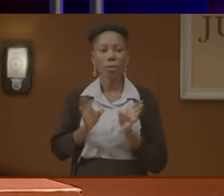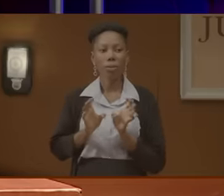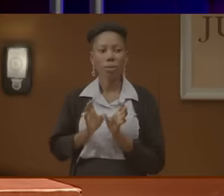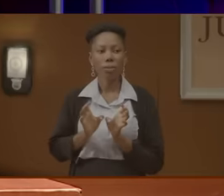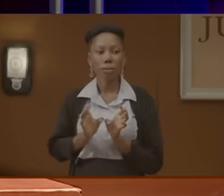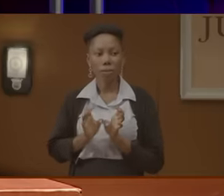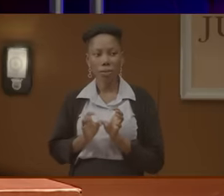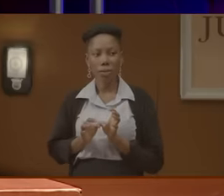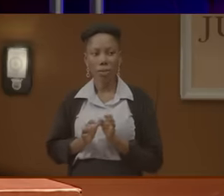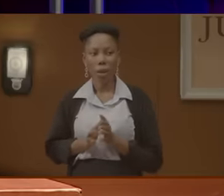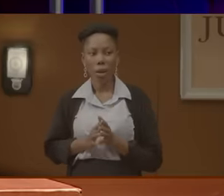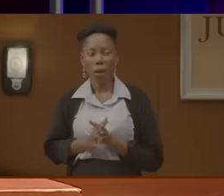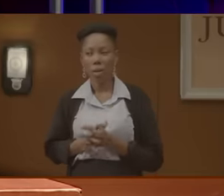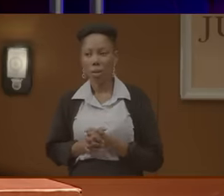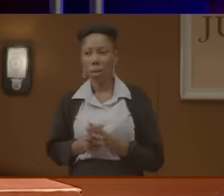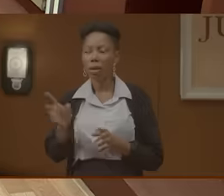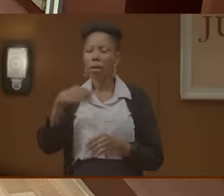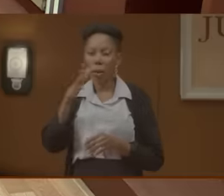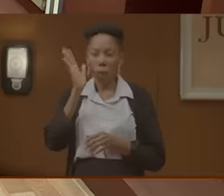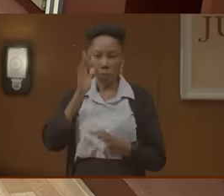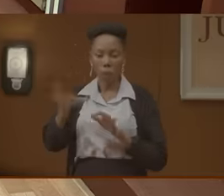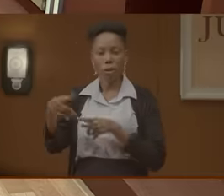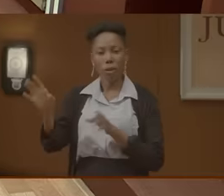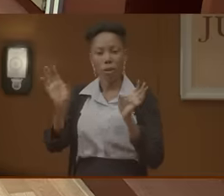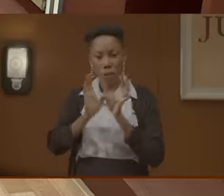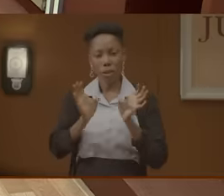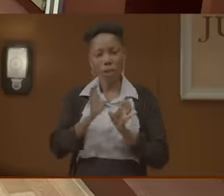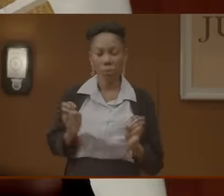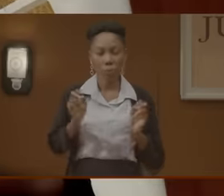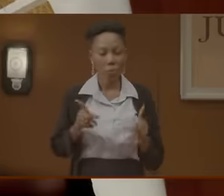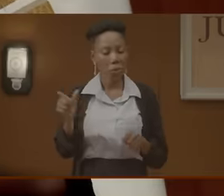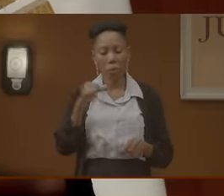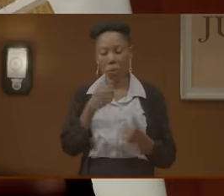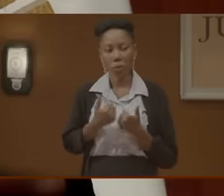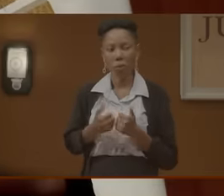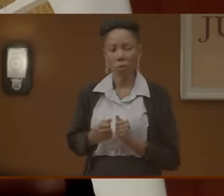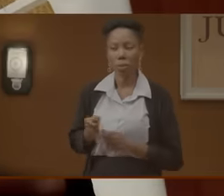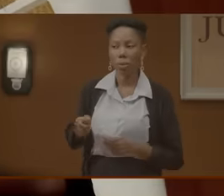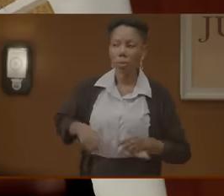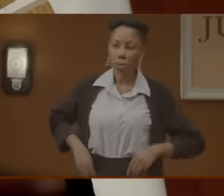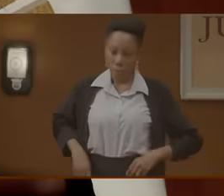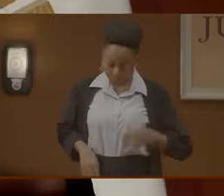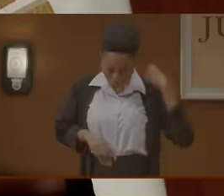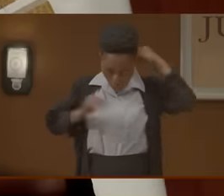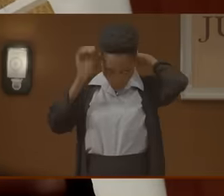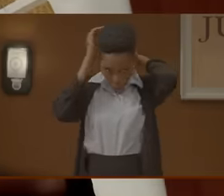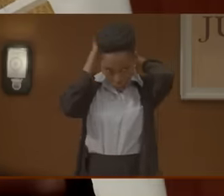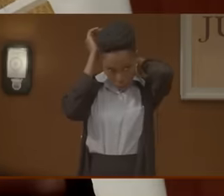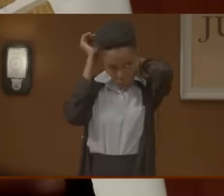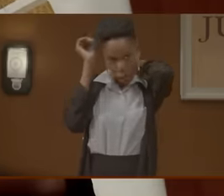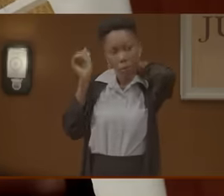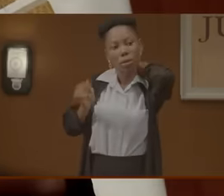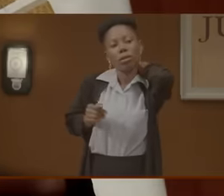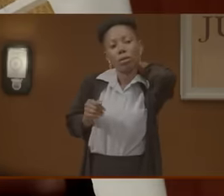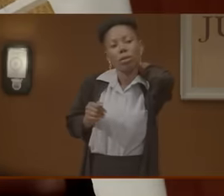she will give you. You did not ask her before. She just said she will give you. Are we dragging the... That is not an issue. No problem. You've